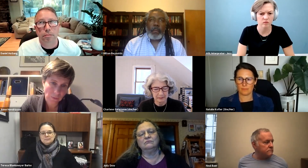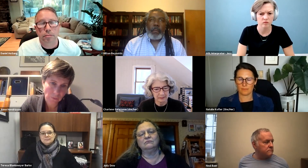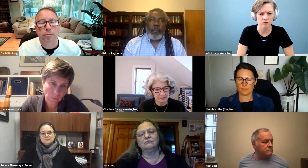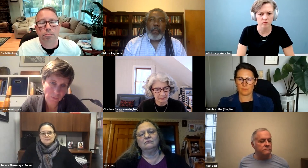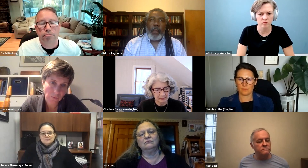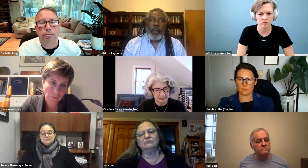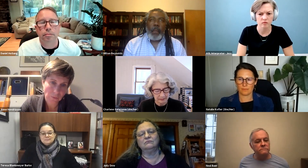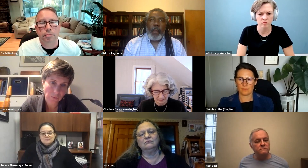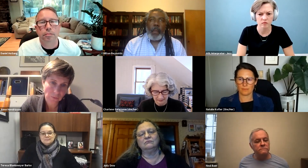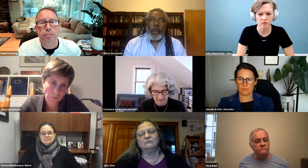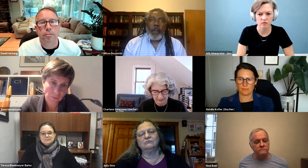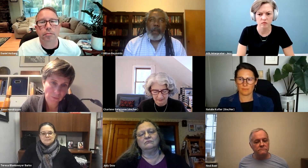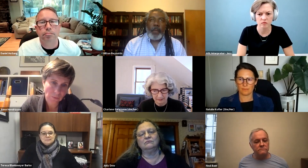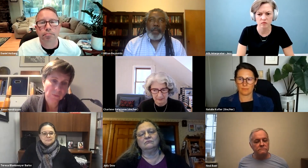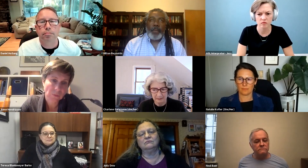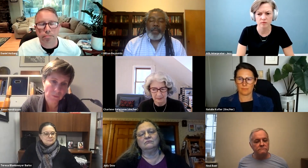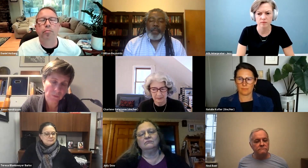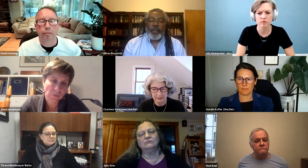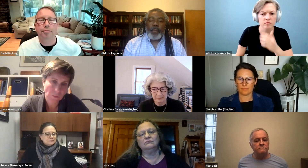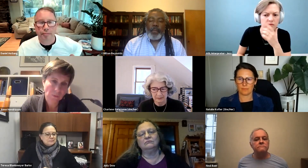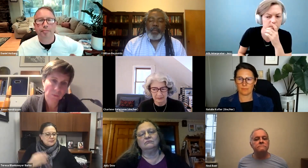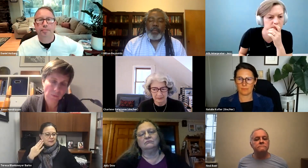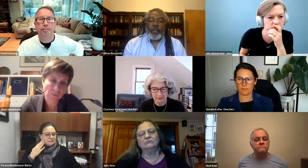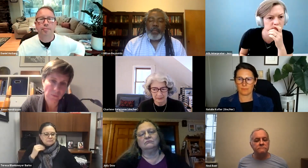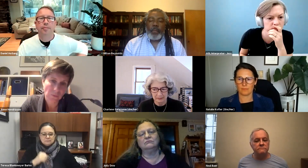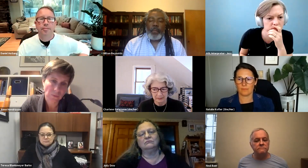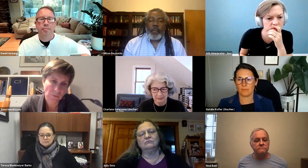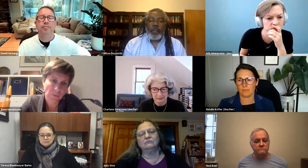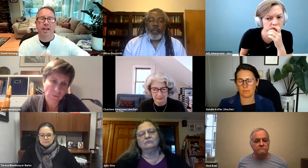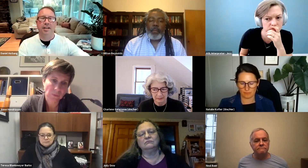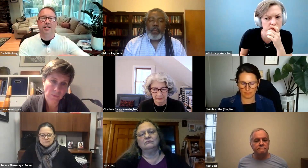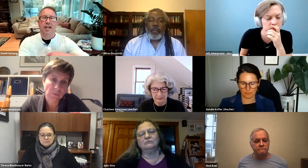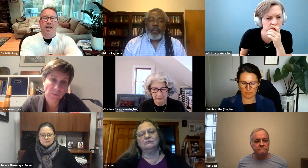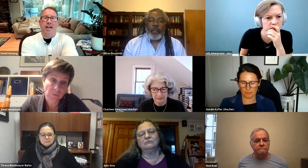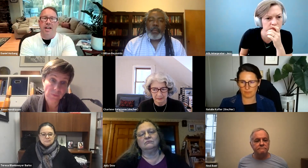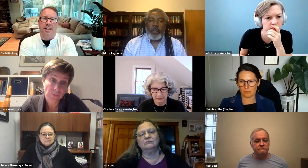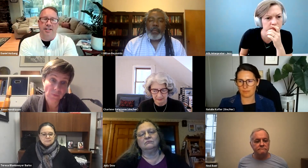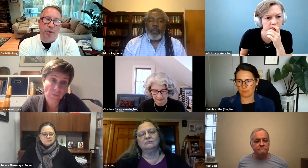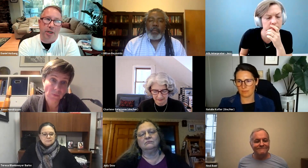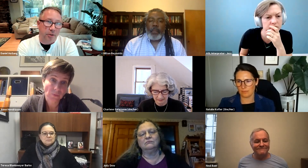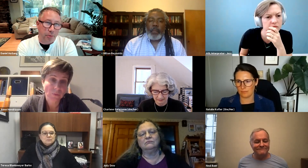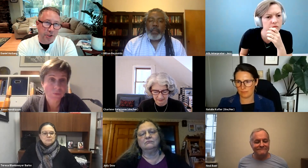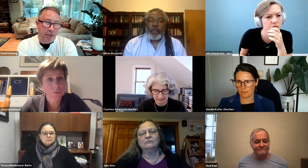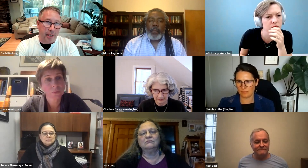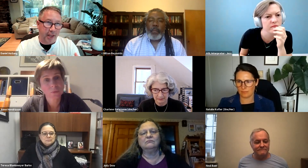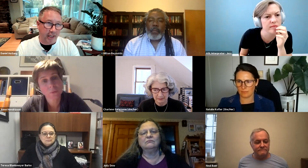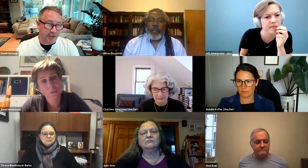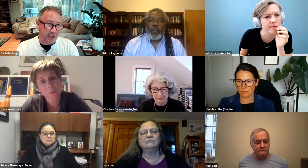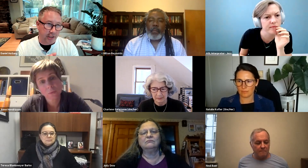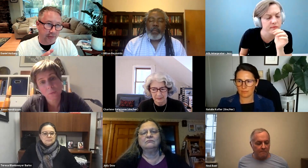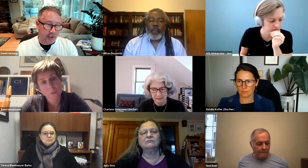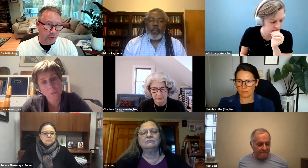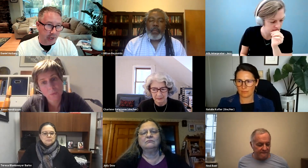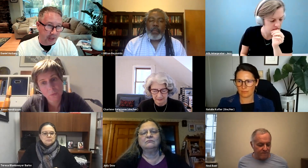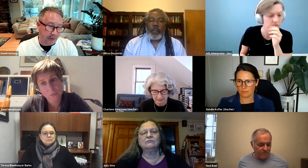sometimes blocked from us, if that's clear. Yes. Thanks. What I so appreciate about that is